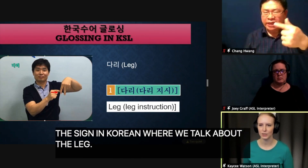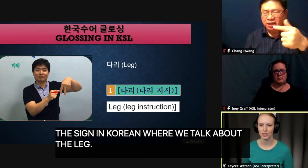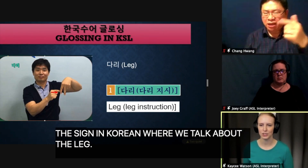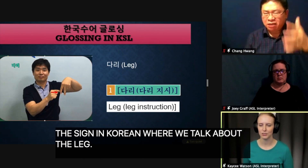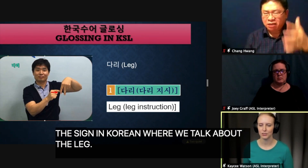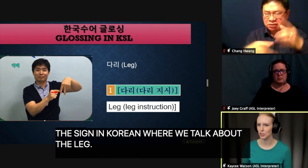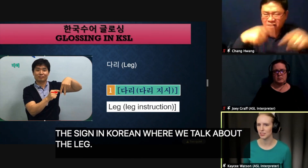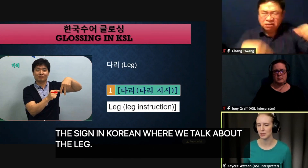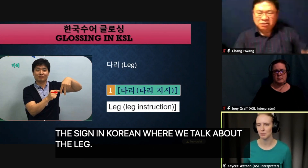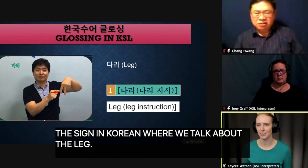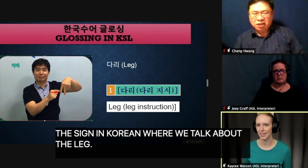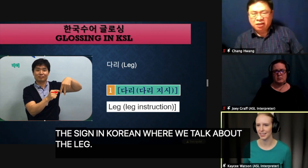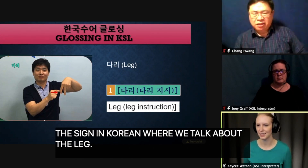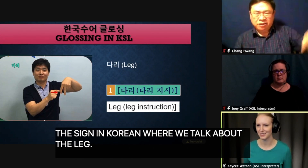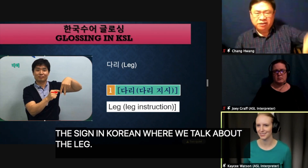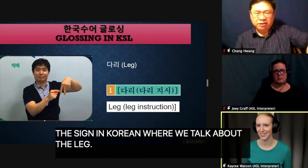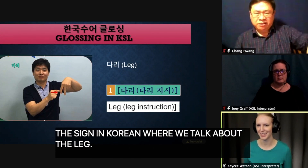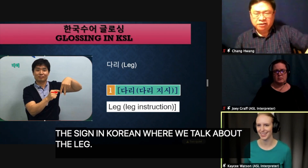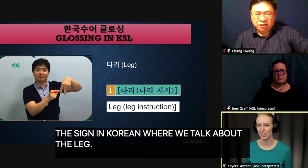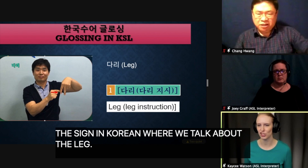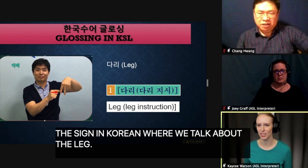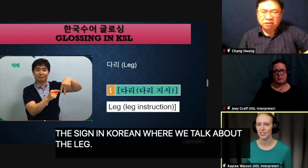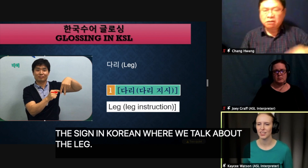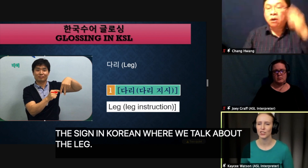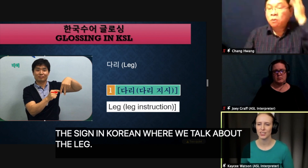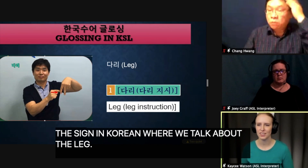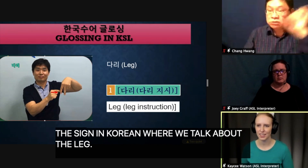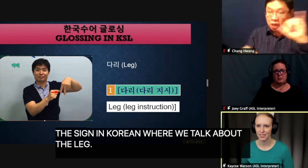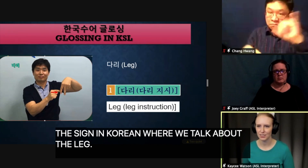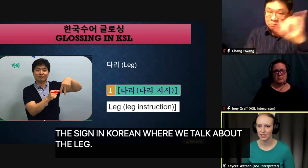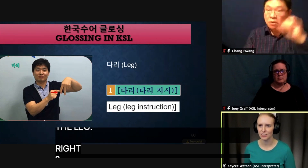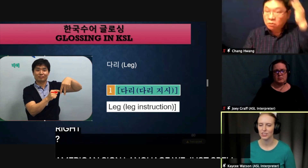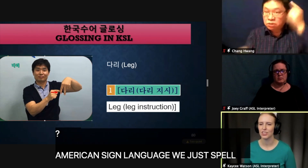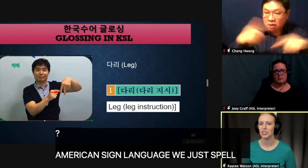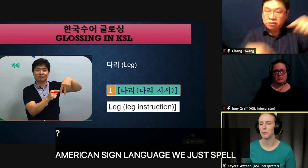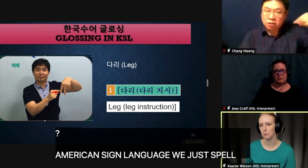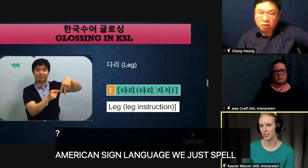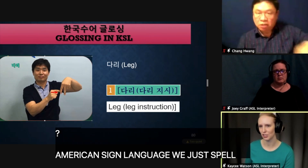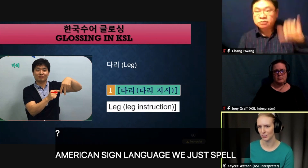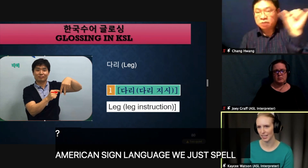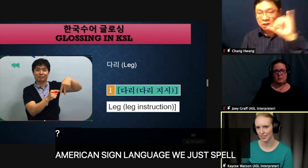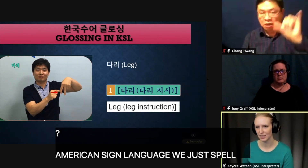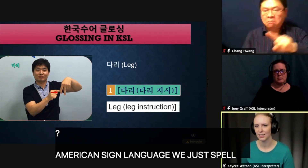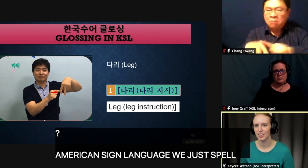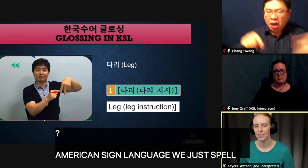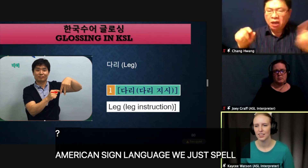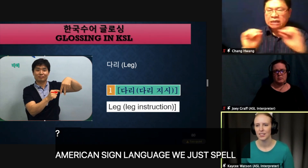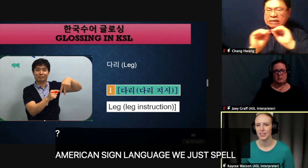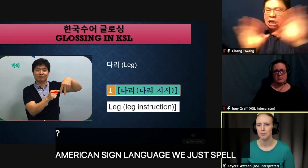American Sign Language, we just spell leg, right? L-E-G. Korean Sign Language, you might point at your